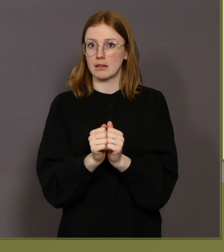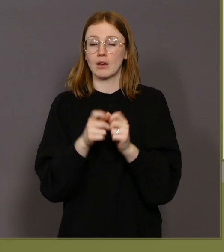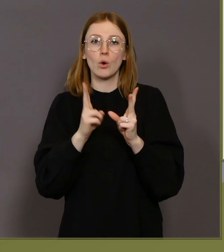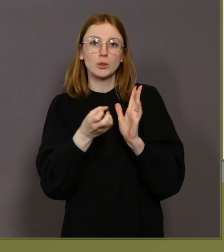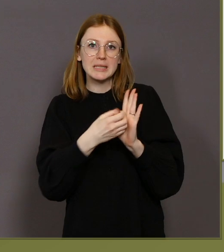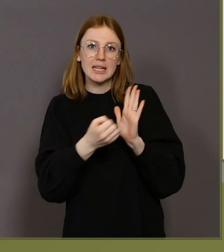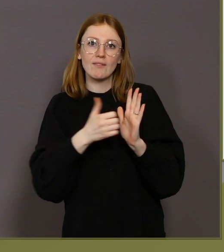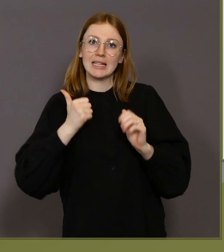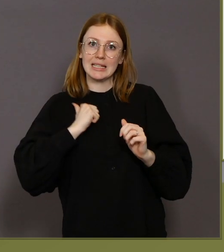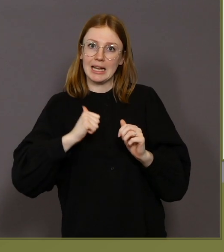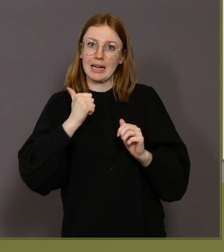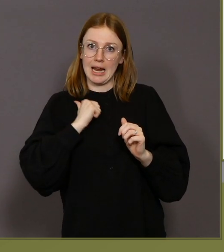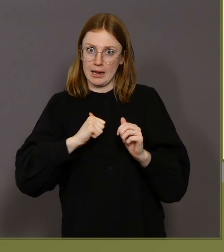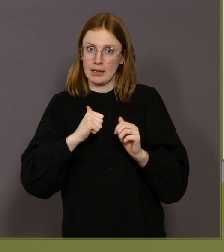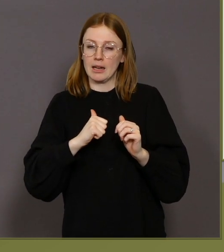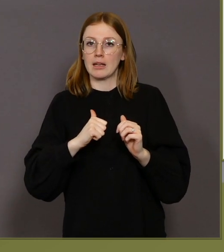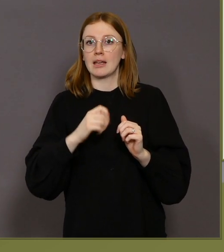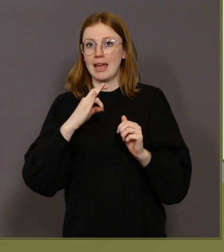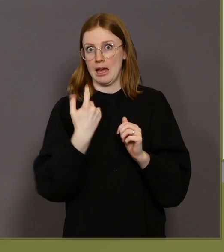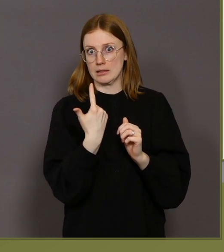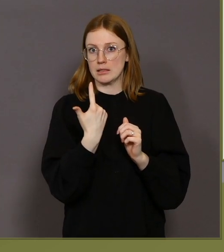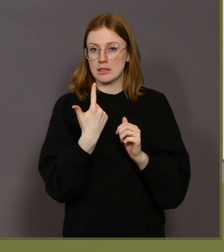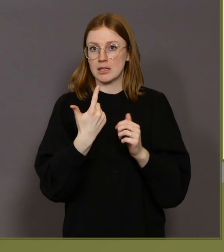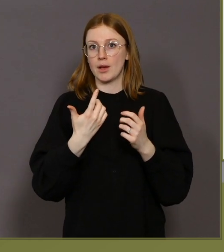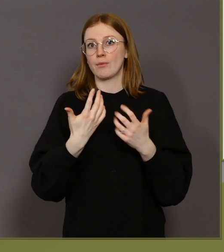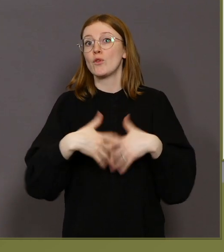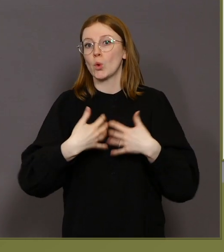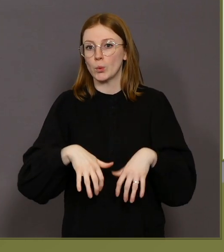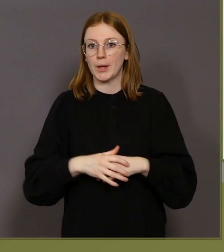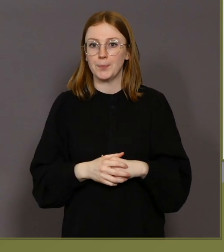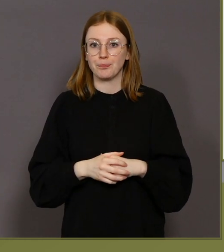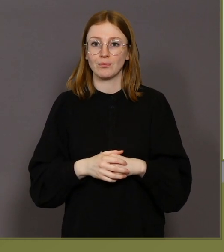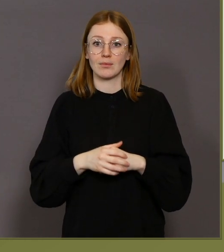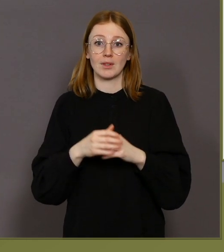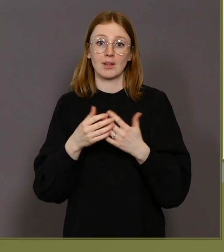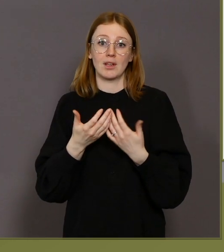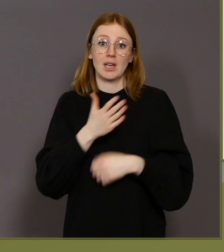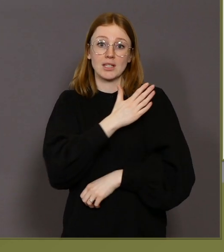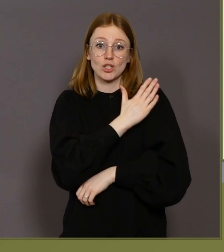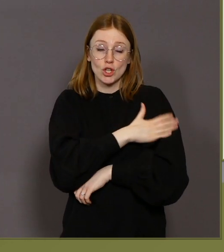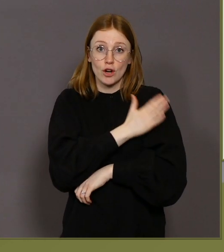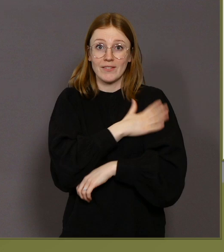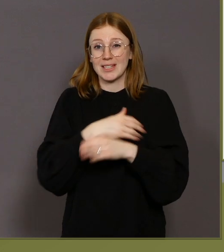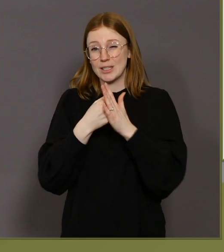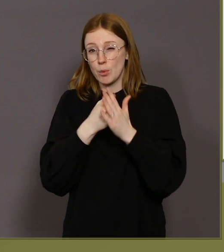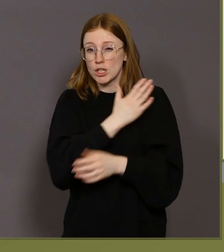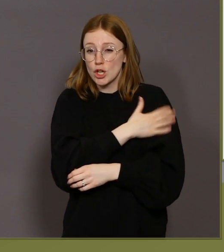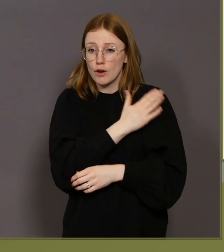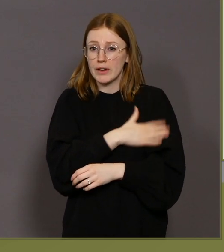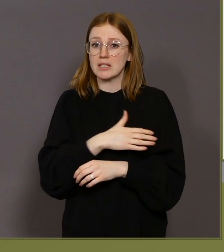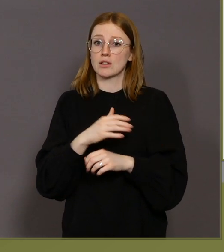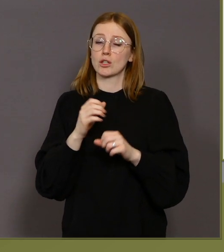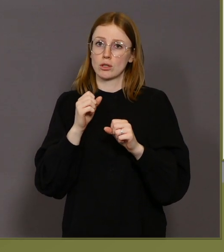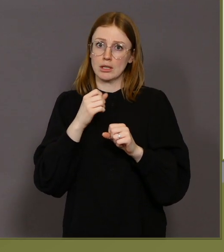And if we have support services, hotlines, and so they should know about the accessibility features of that self-service